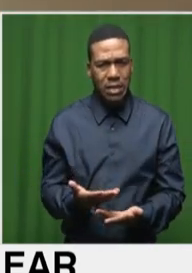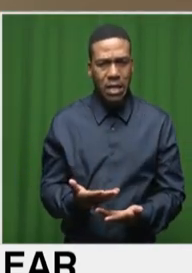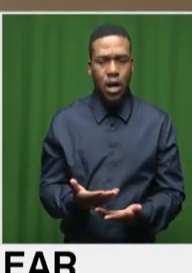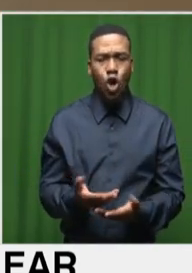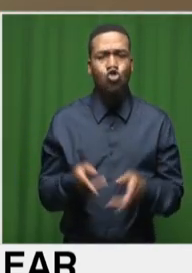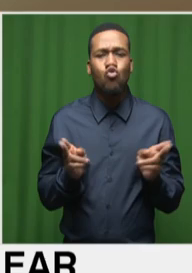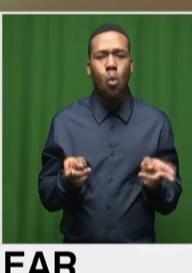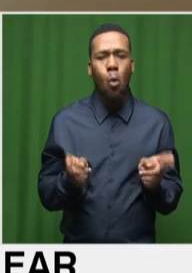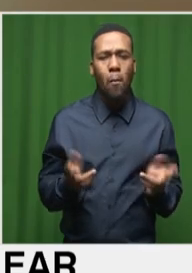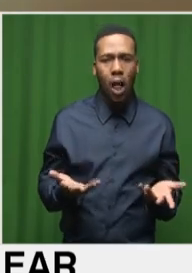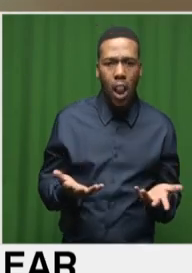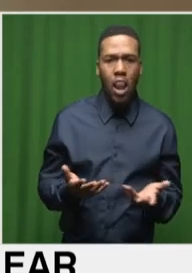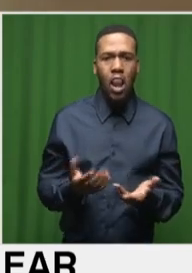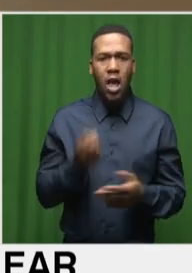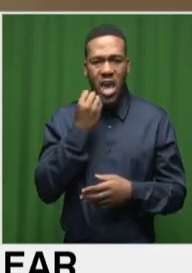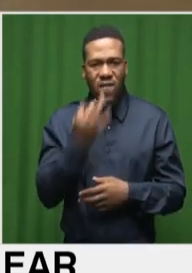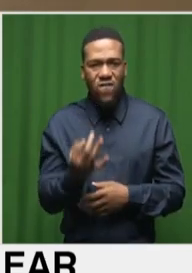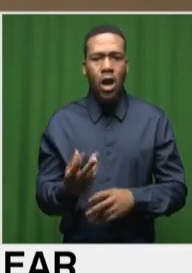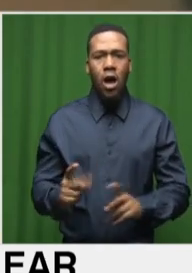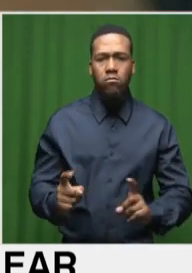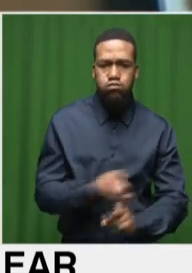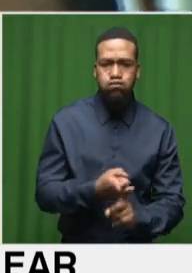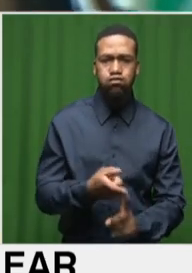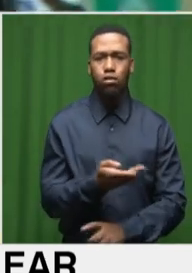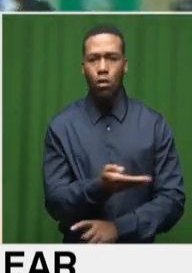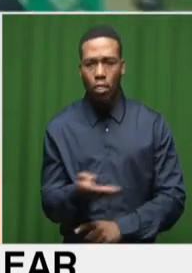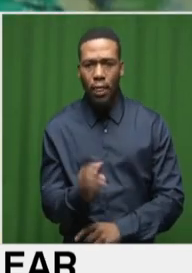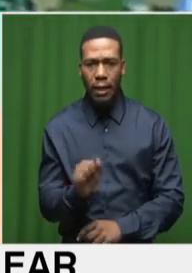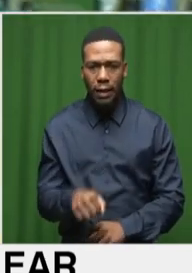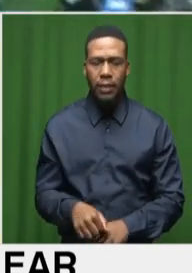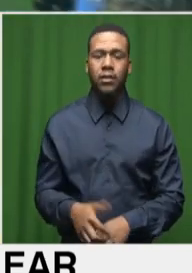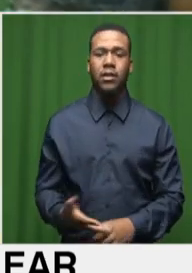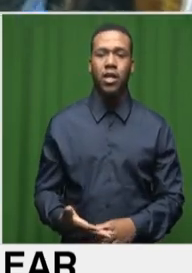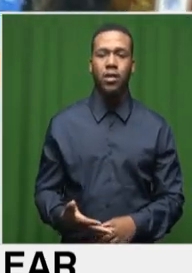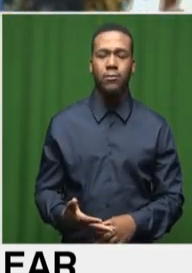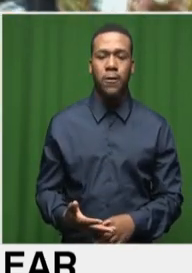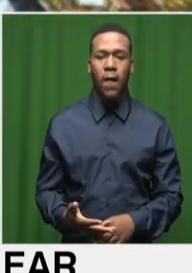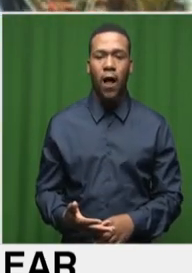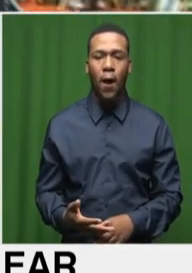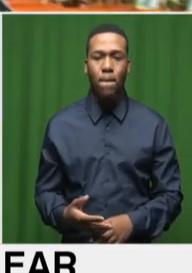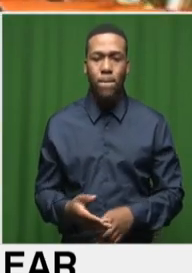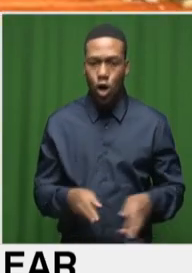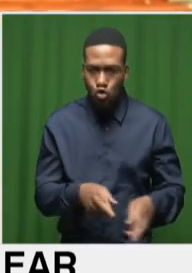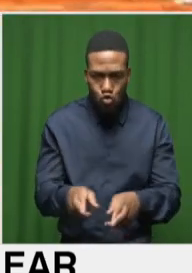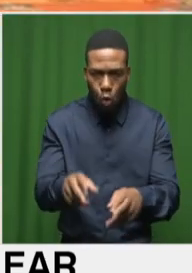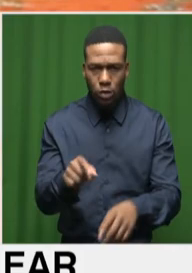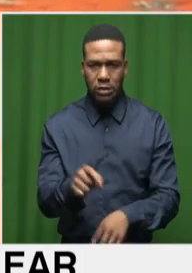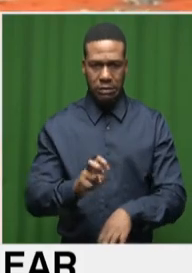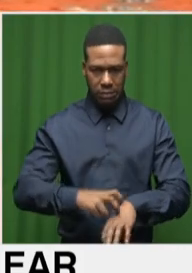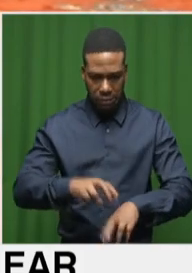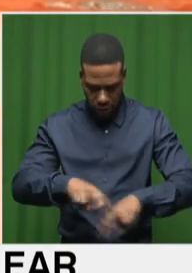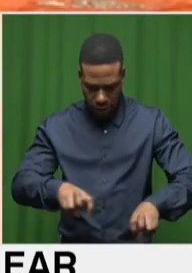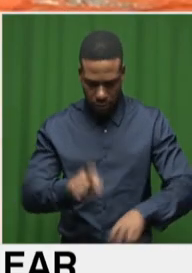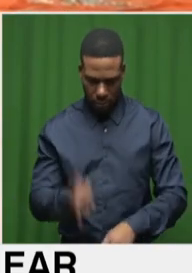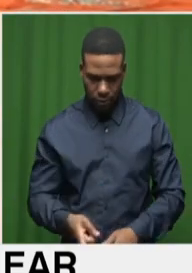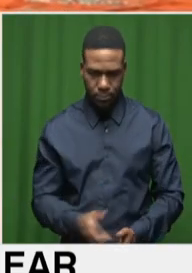normal when there has been an accident that has taken place on the local roads level.